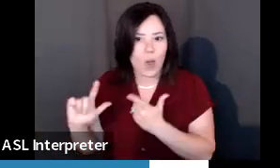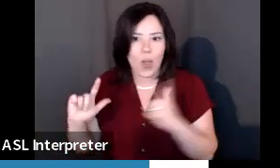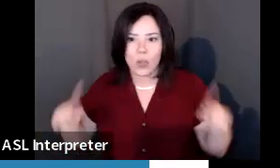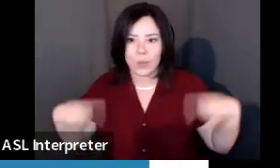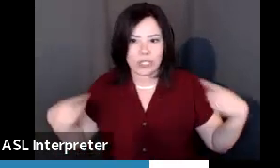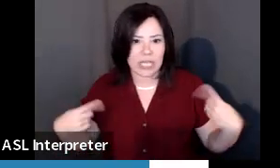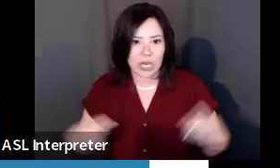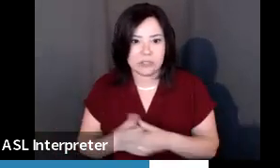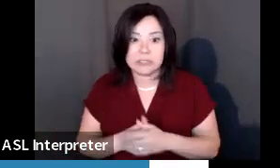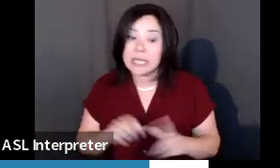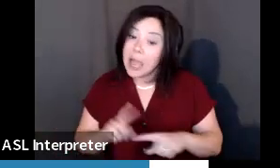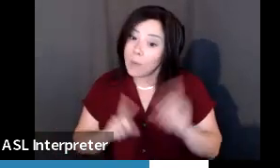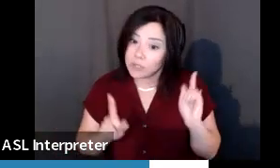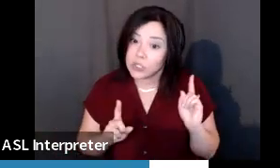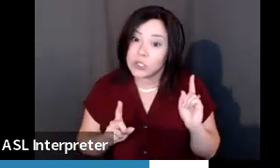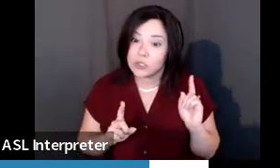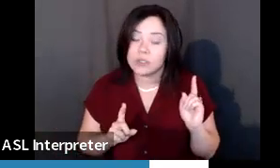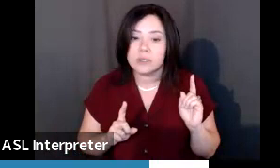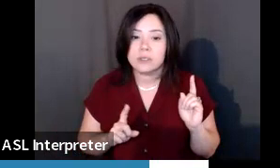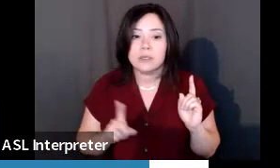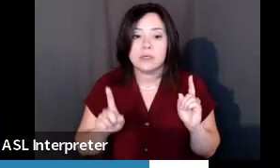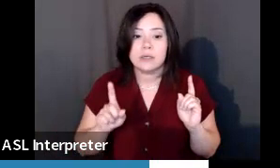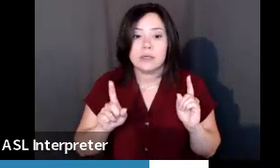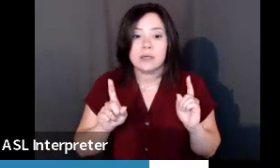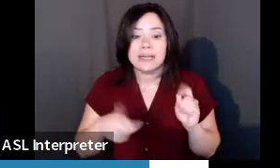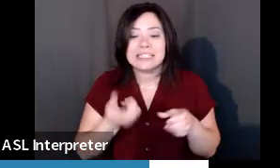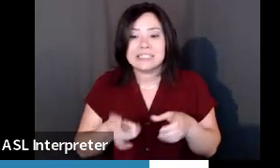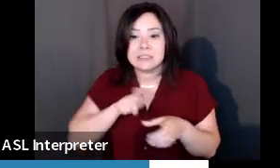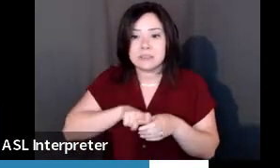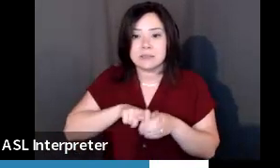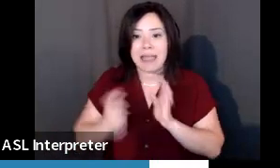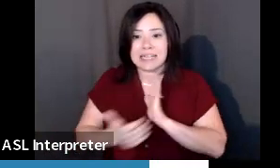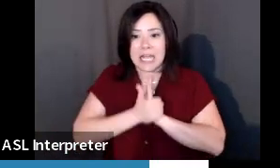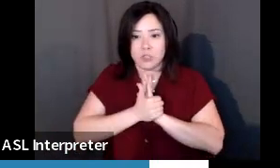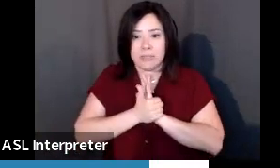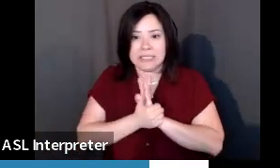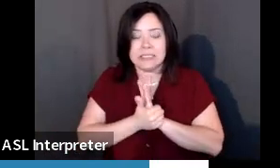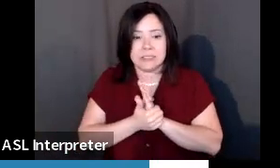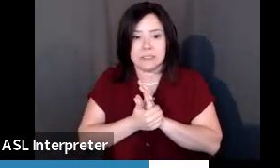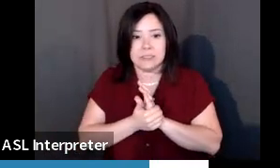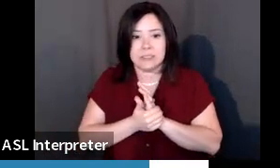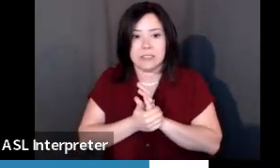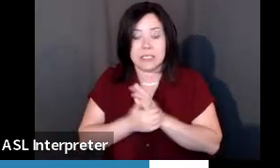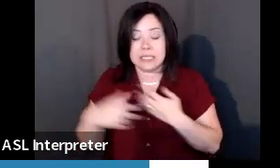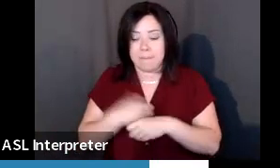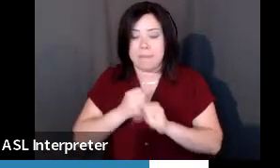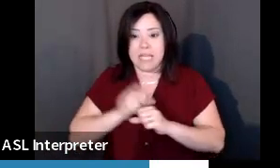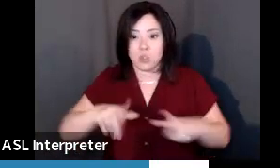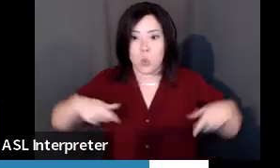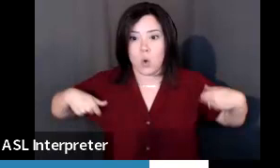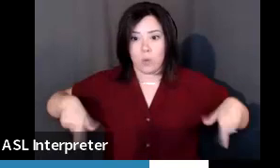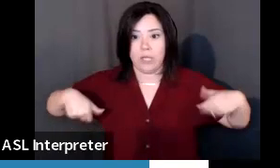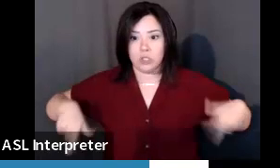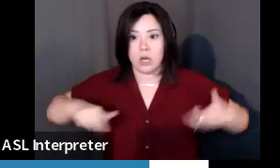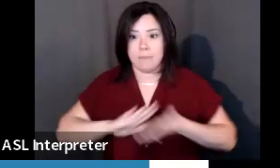wheelchairs. However, it is an attachment that can turn a manual chair into